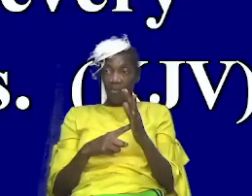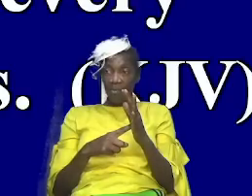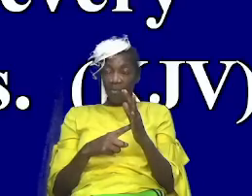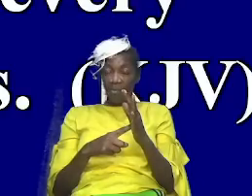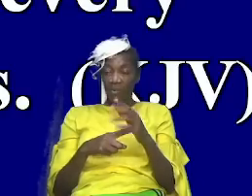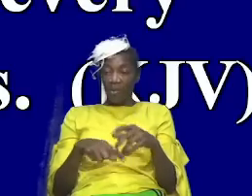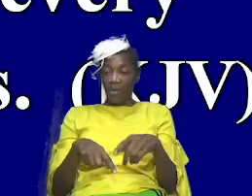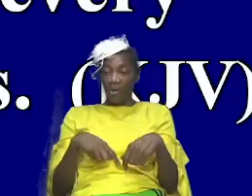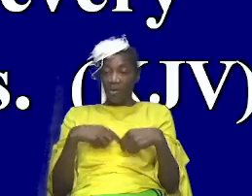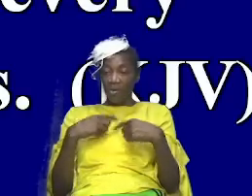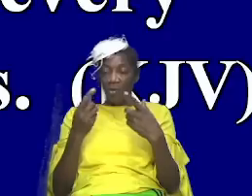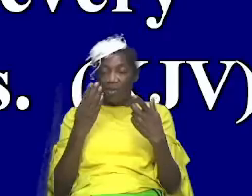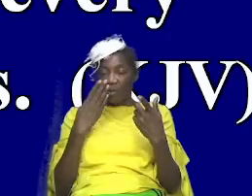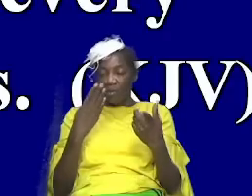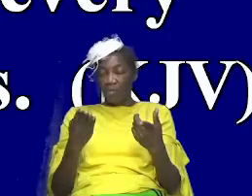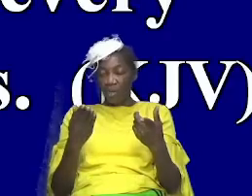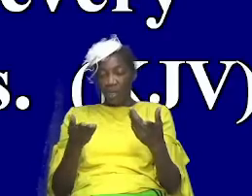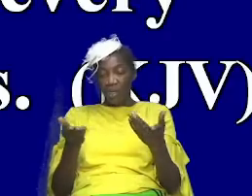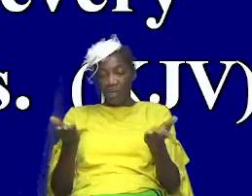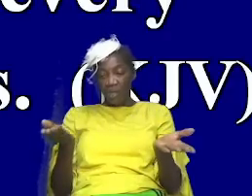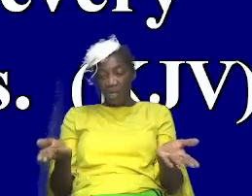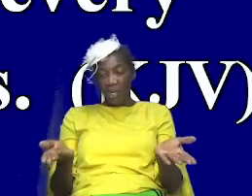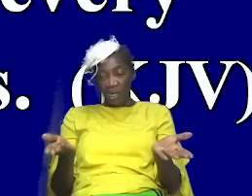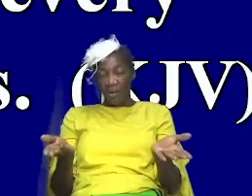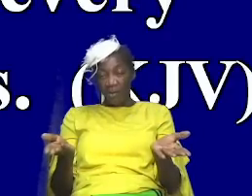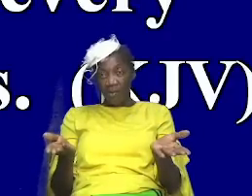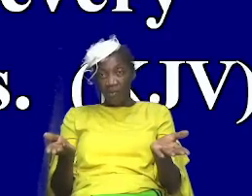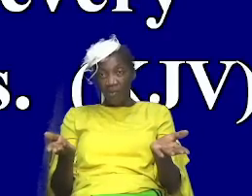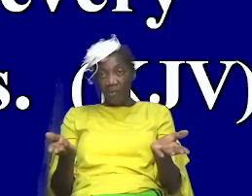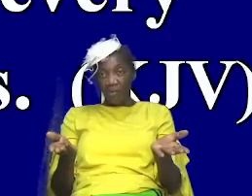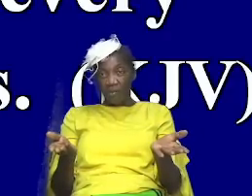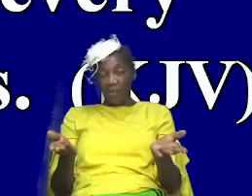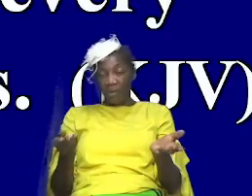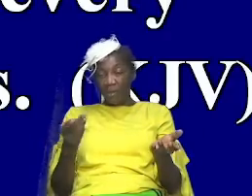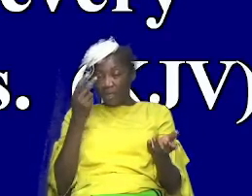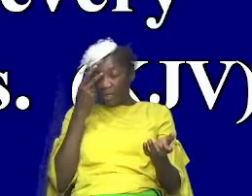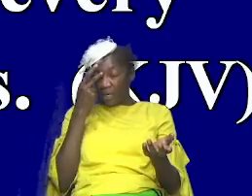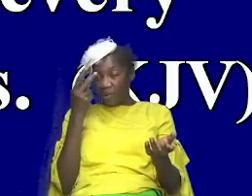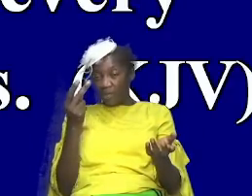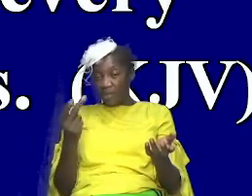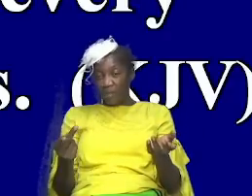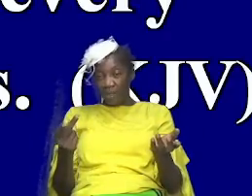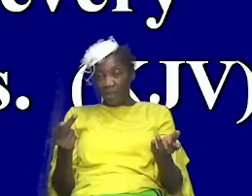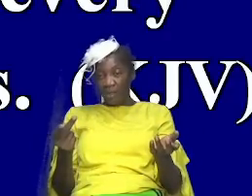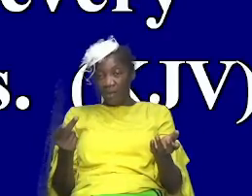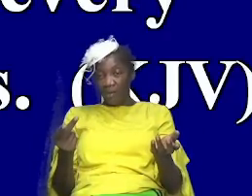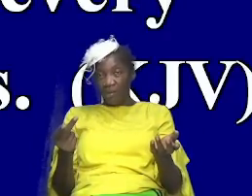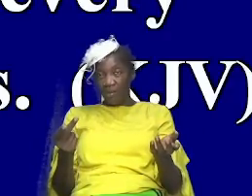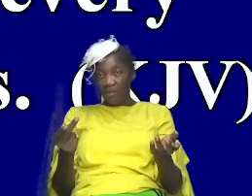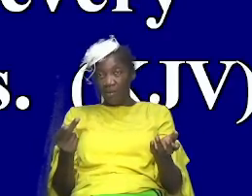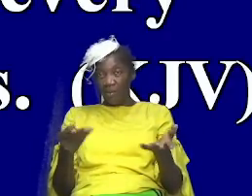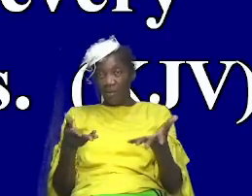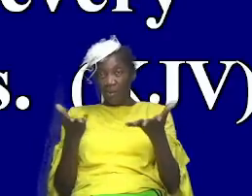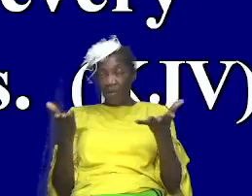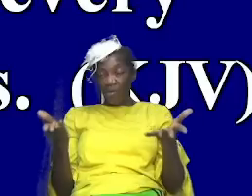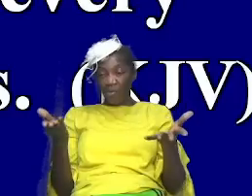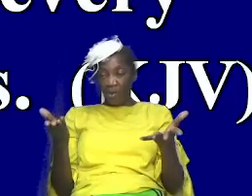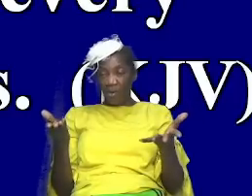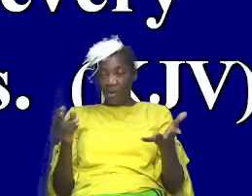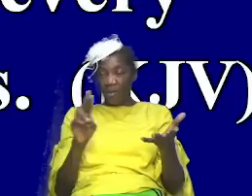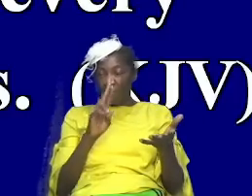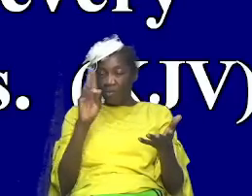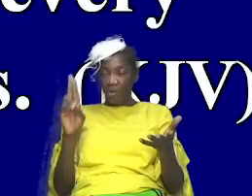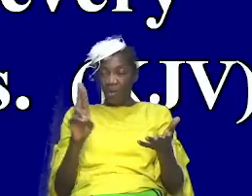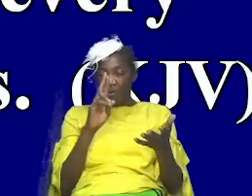is going to be laid bare. It is going to be seen what we were using